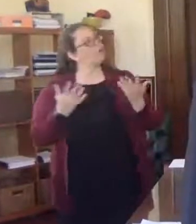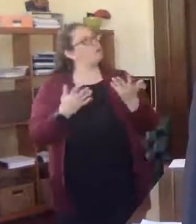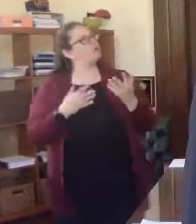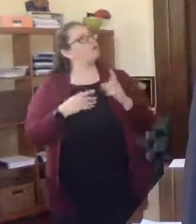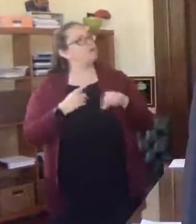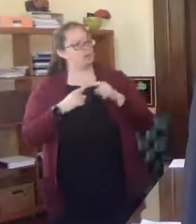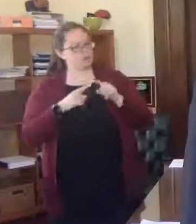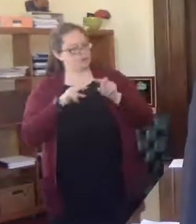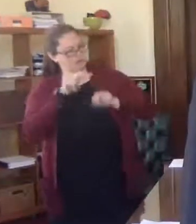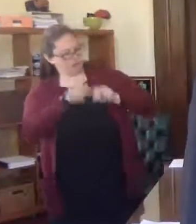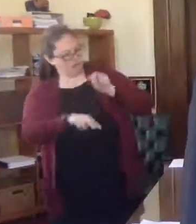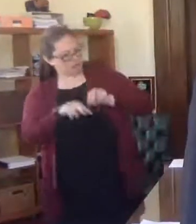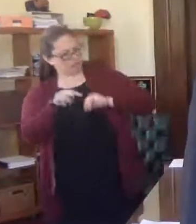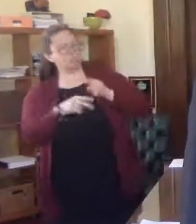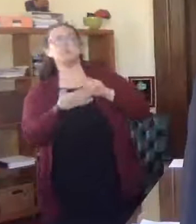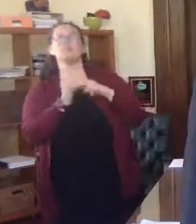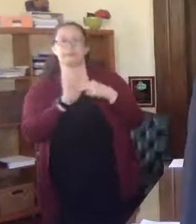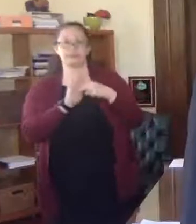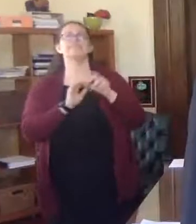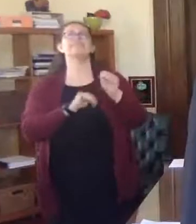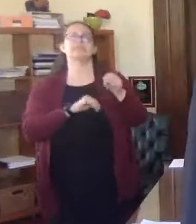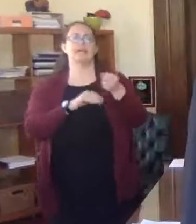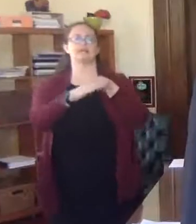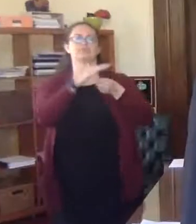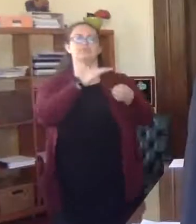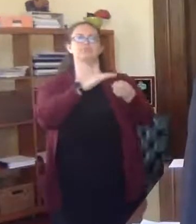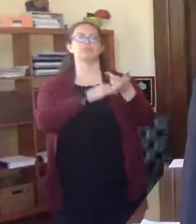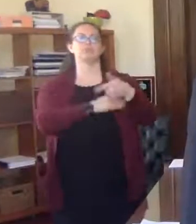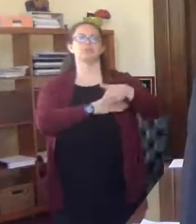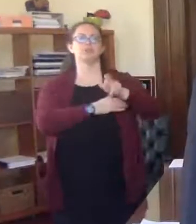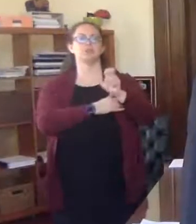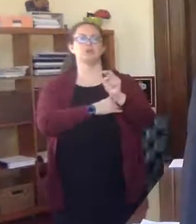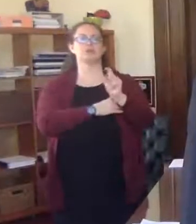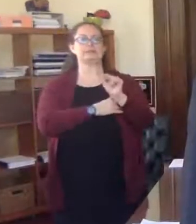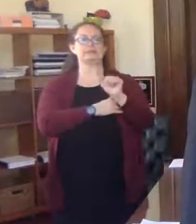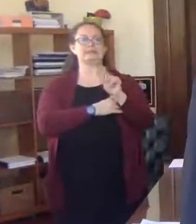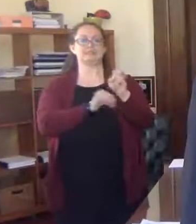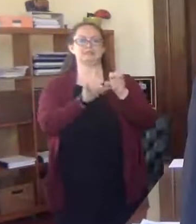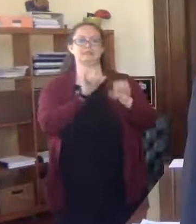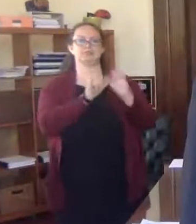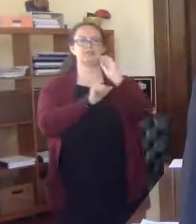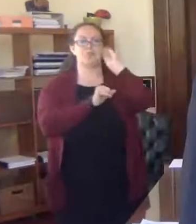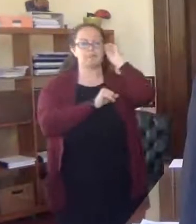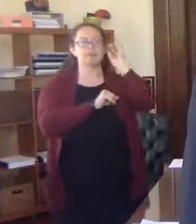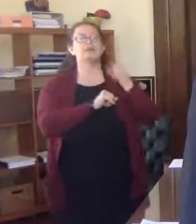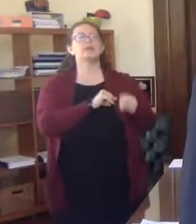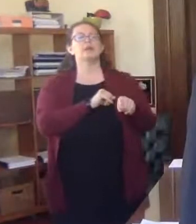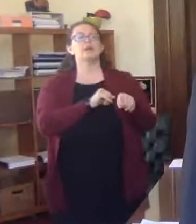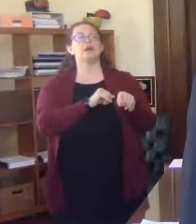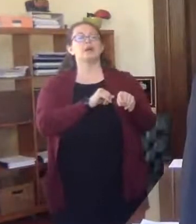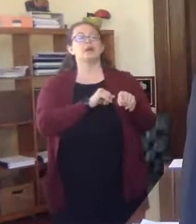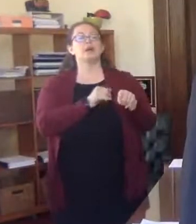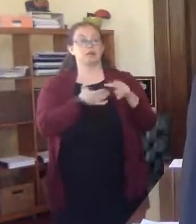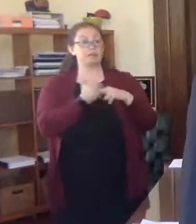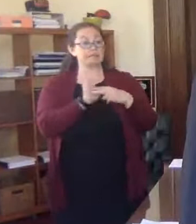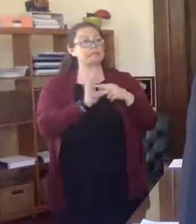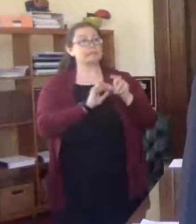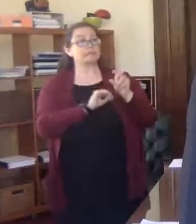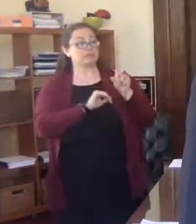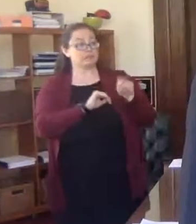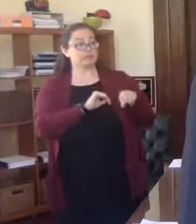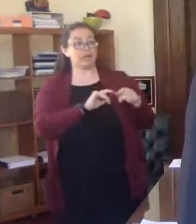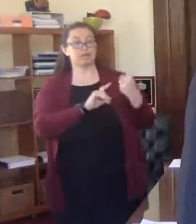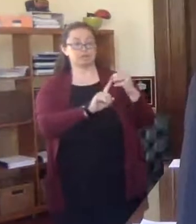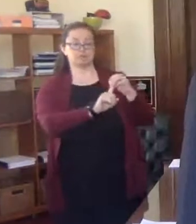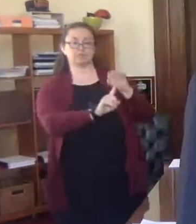are self-quarantined, meaning that because we only monitor individuals who have reported being exposed to someone